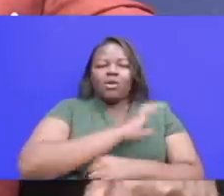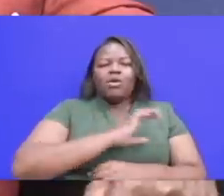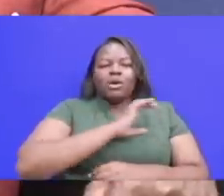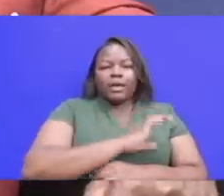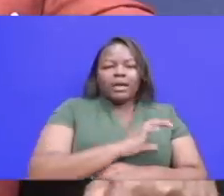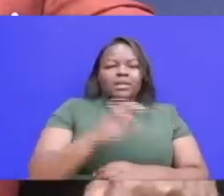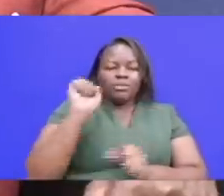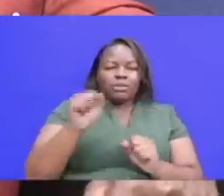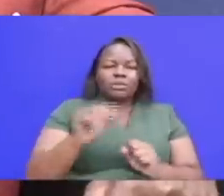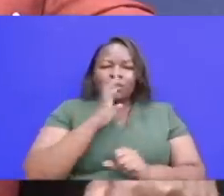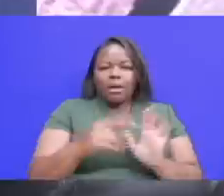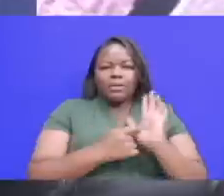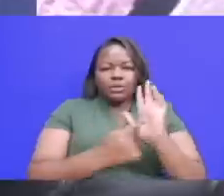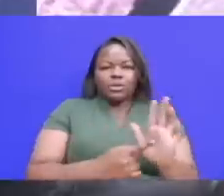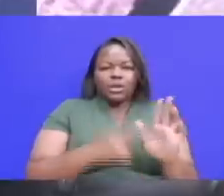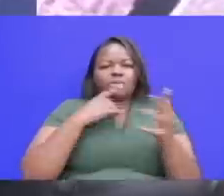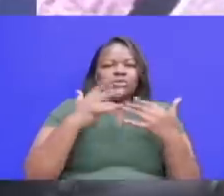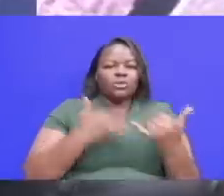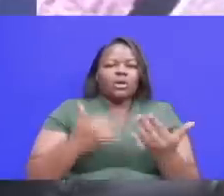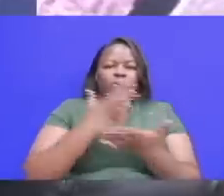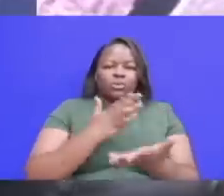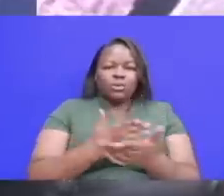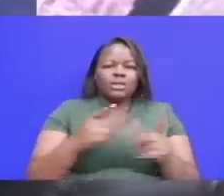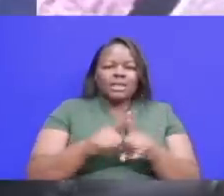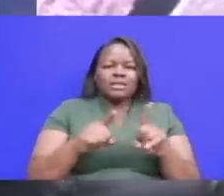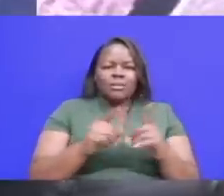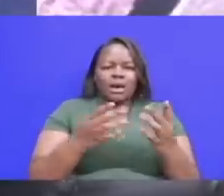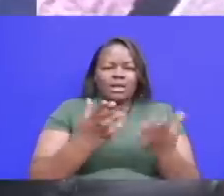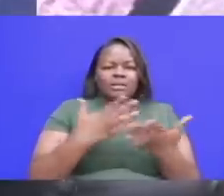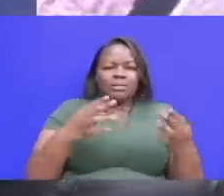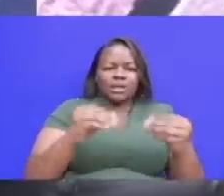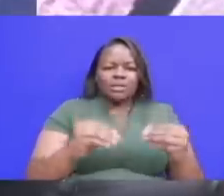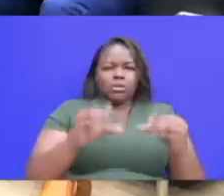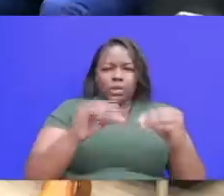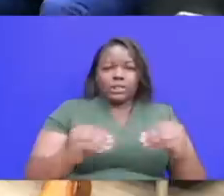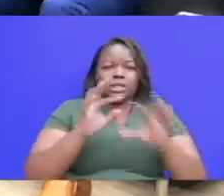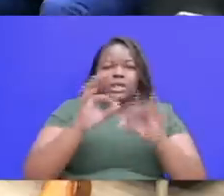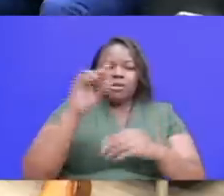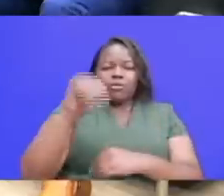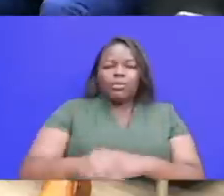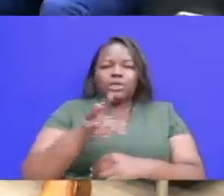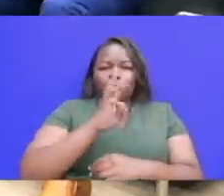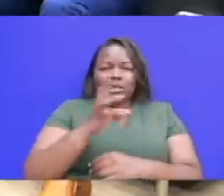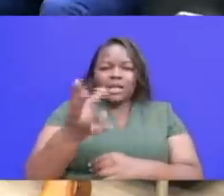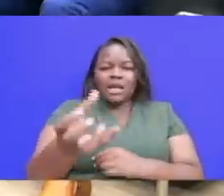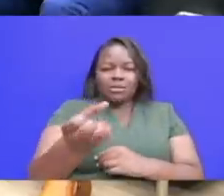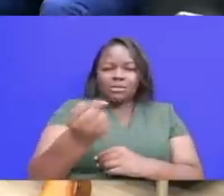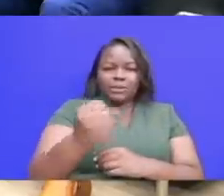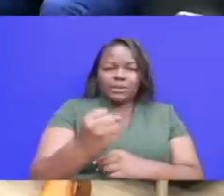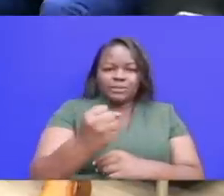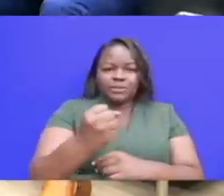is tested in crisis. Yeah. So Amen. So it's just like a sponge. When you put sponge into water and then you wring it, what will come